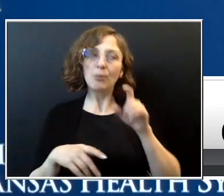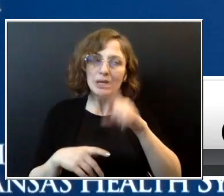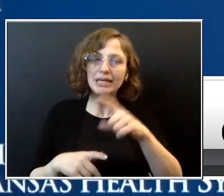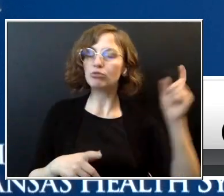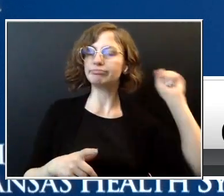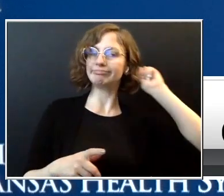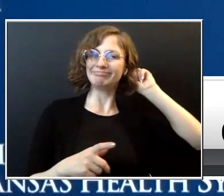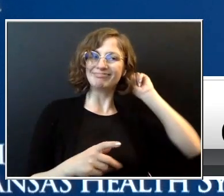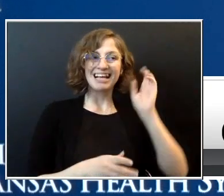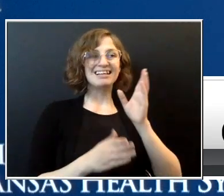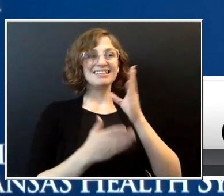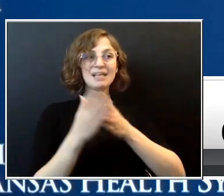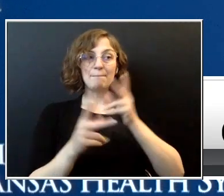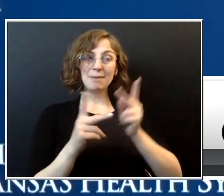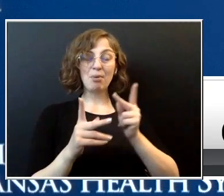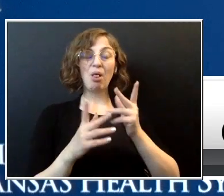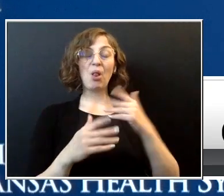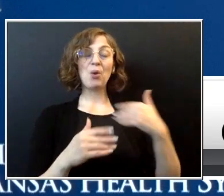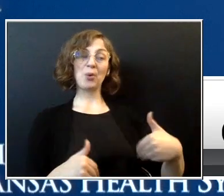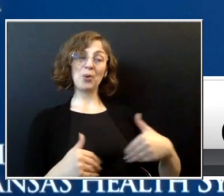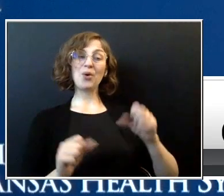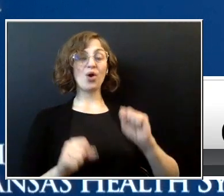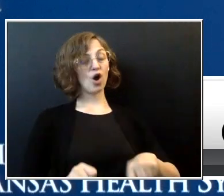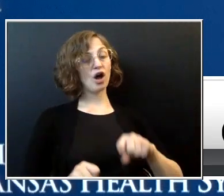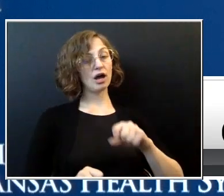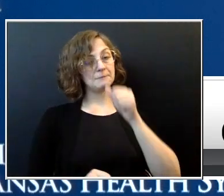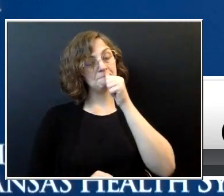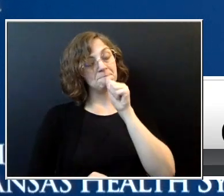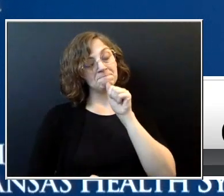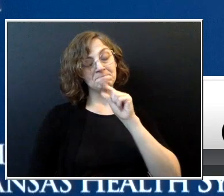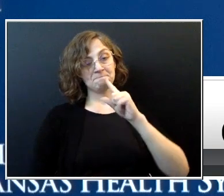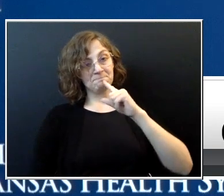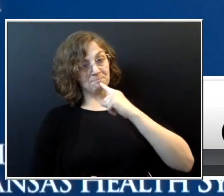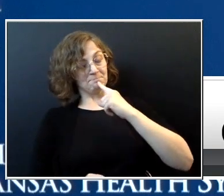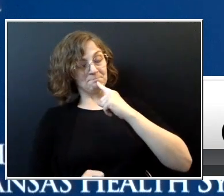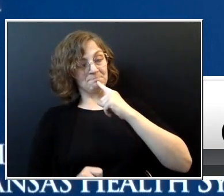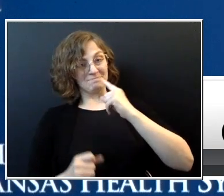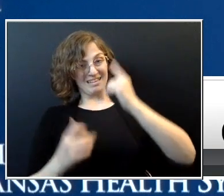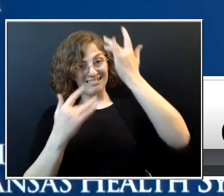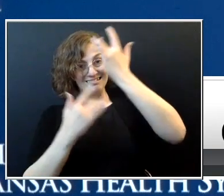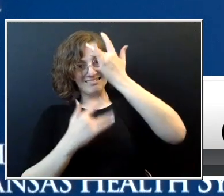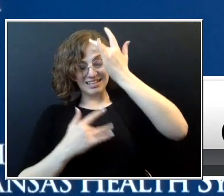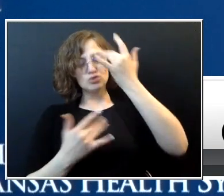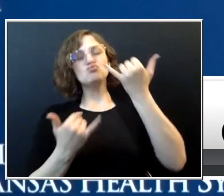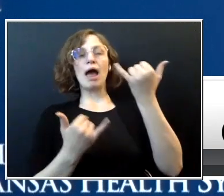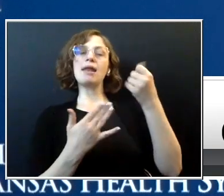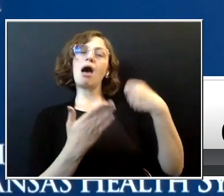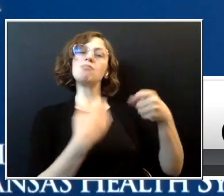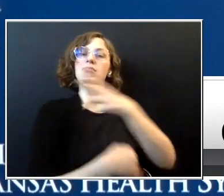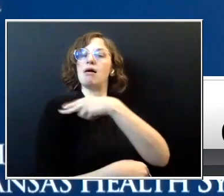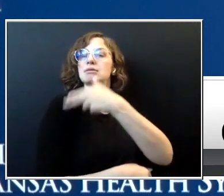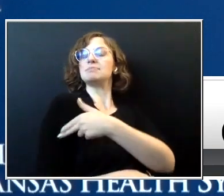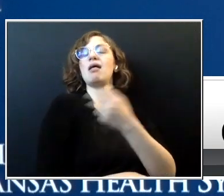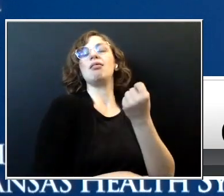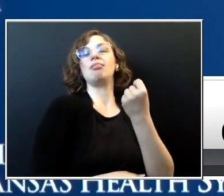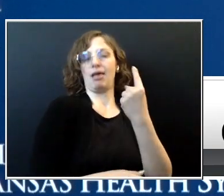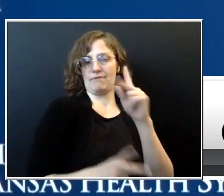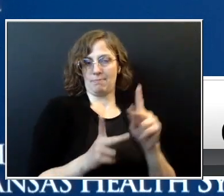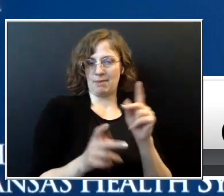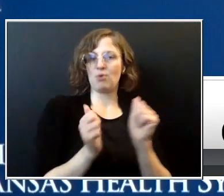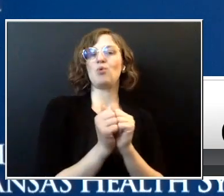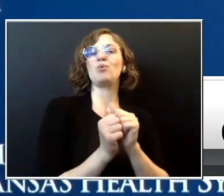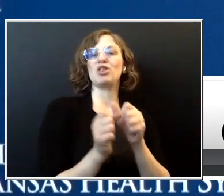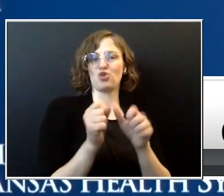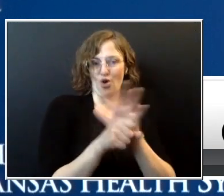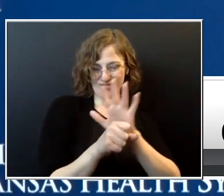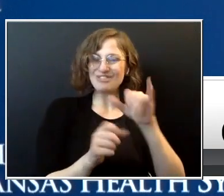we have 11 patients in the hospital, so the numbers are trending down. That is very good news. Hopefully they will continue to trend down, even get to those